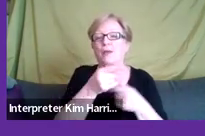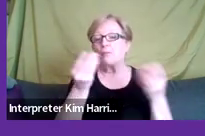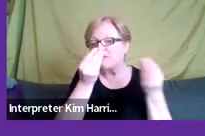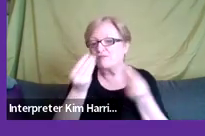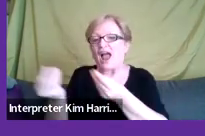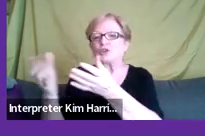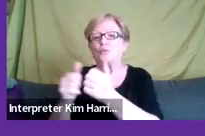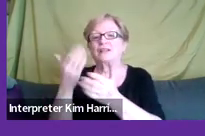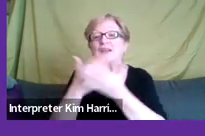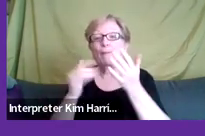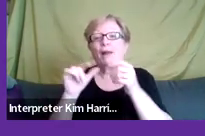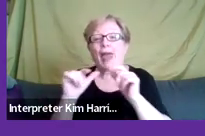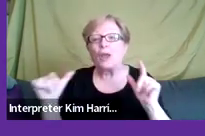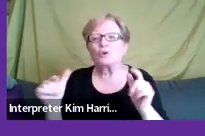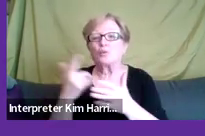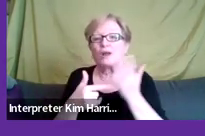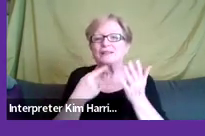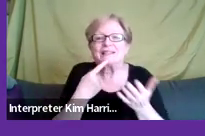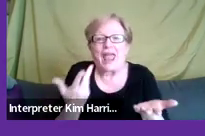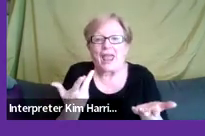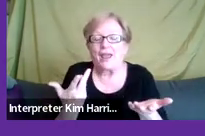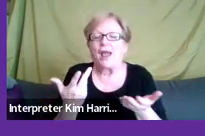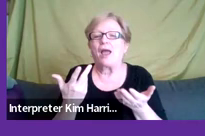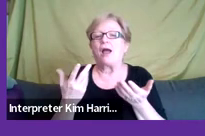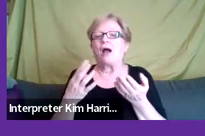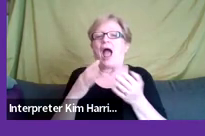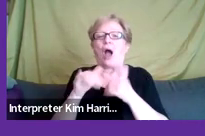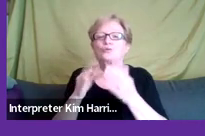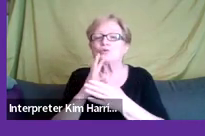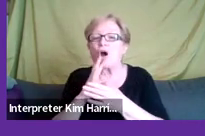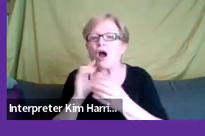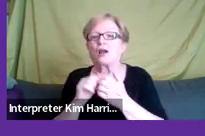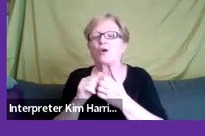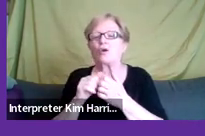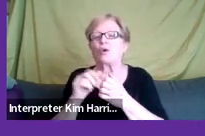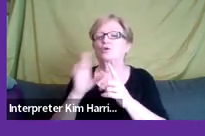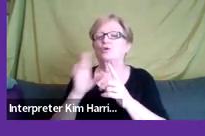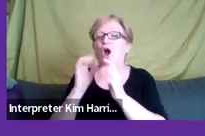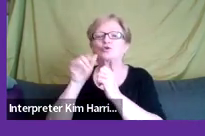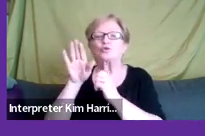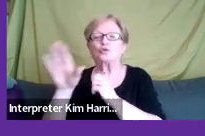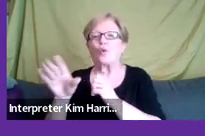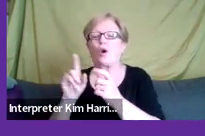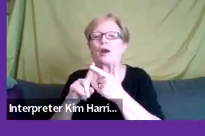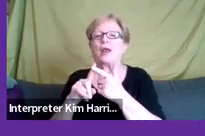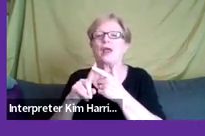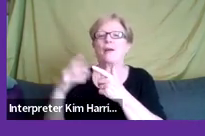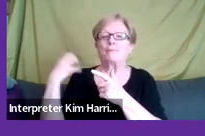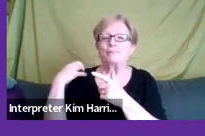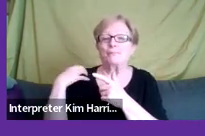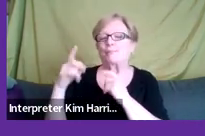some language in going to your employer to ask for accommodations or to ask for